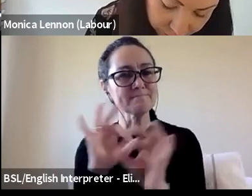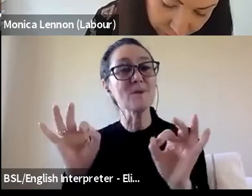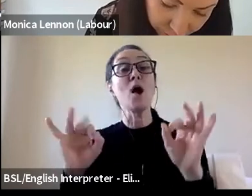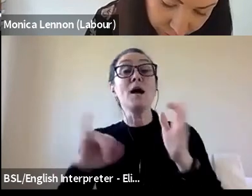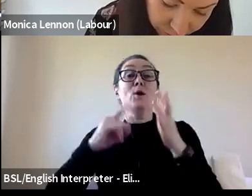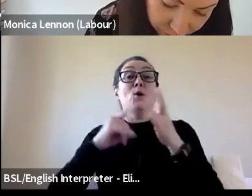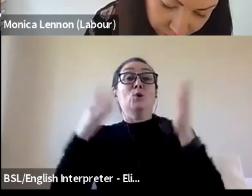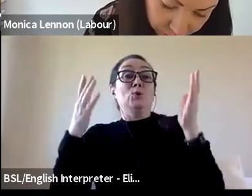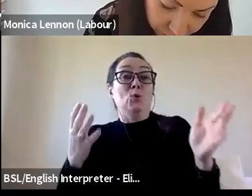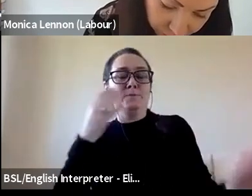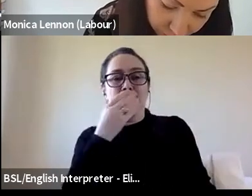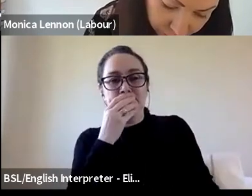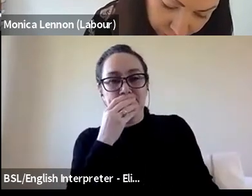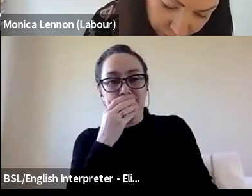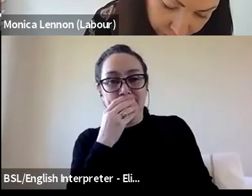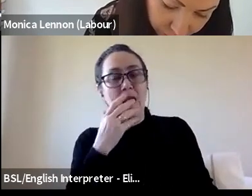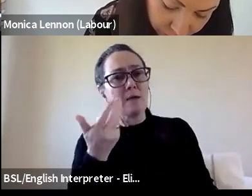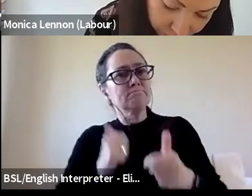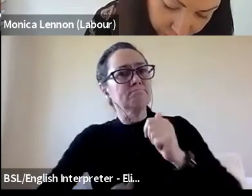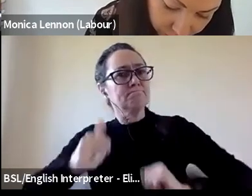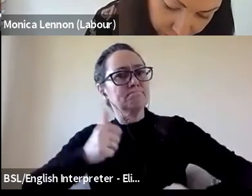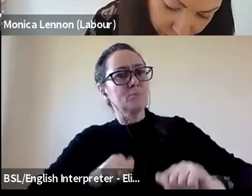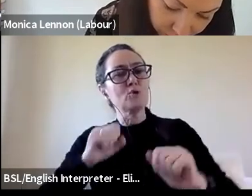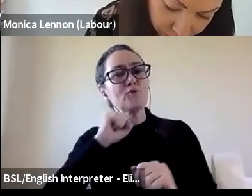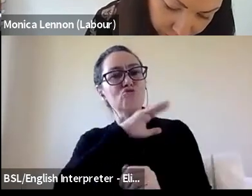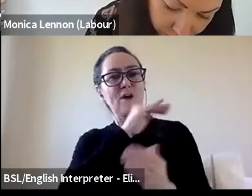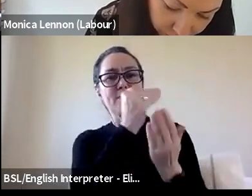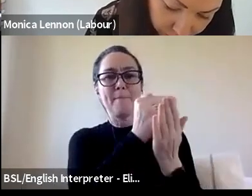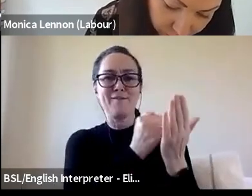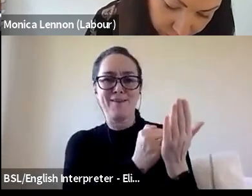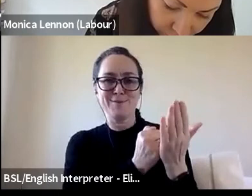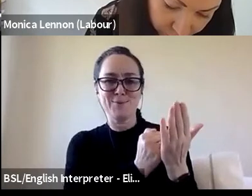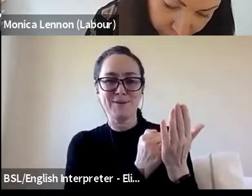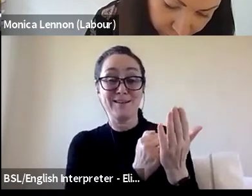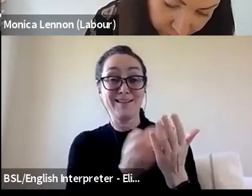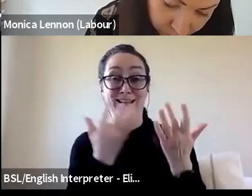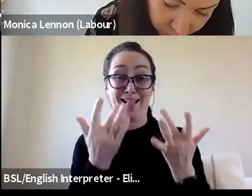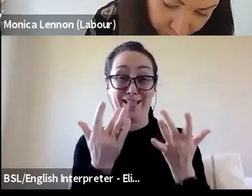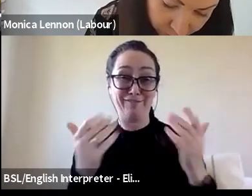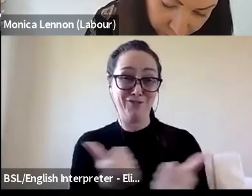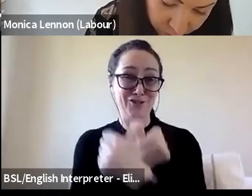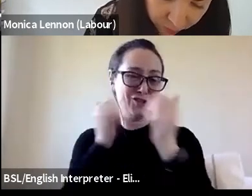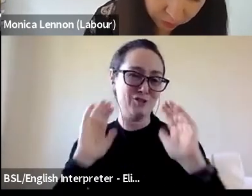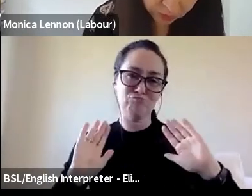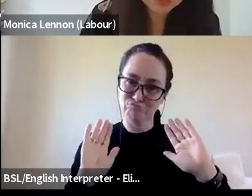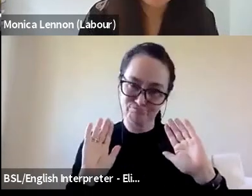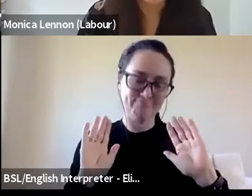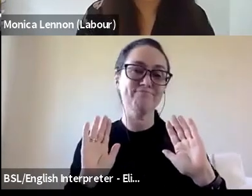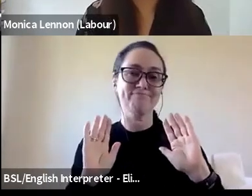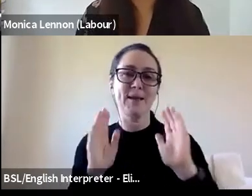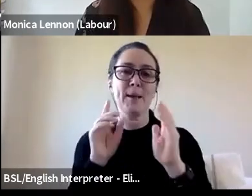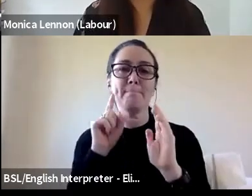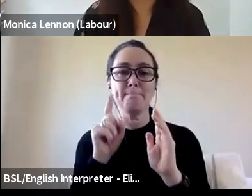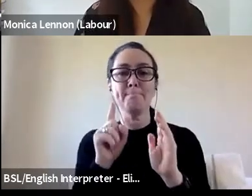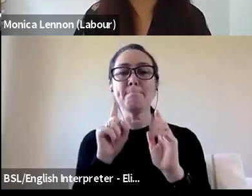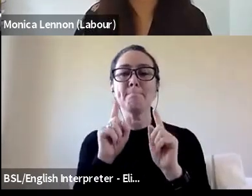So I'm quite proud of the draft that I've seen. Again, ours isn't in complete form yet. I'm very proud of the manifesto that I've seen so far, because I